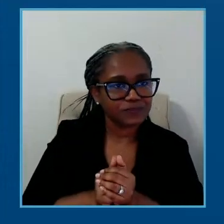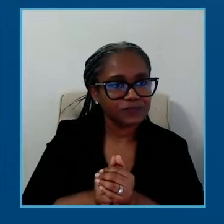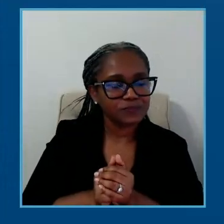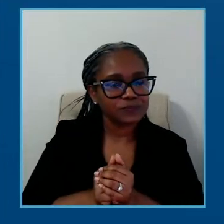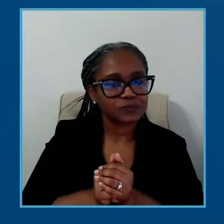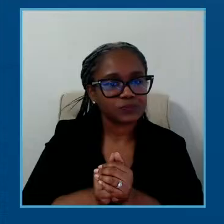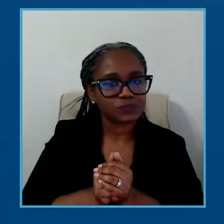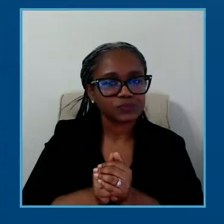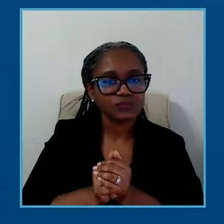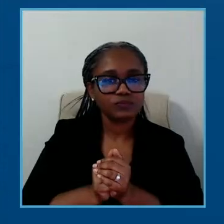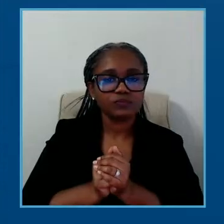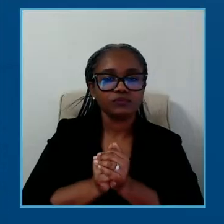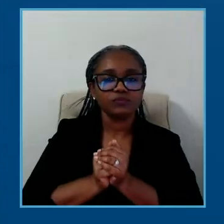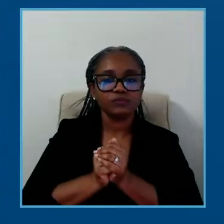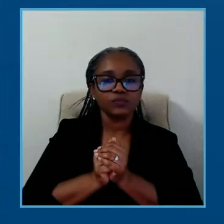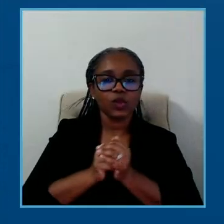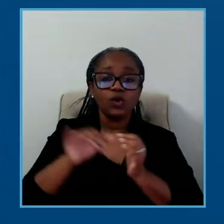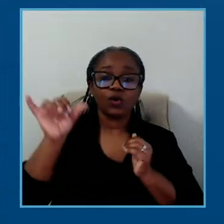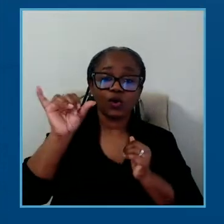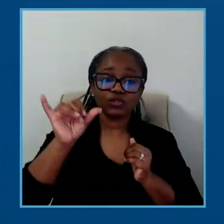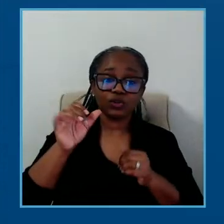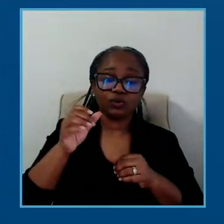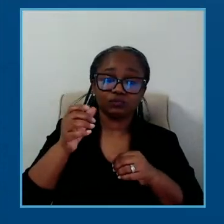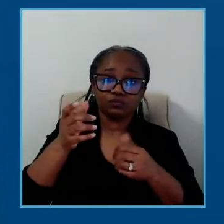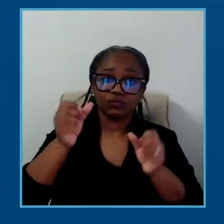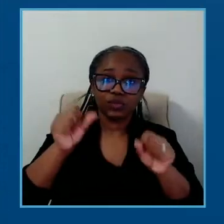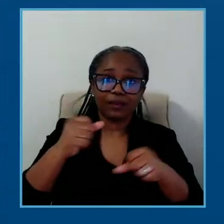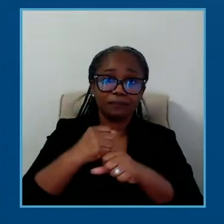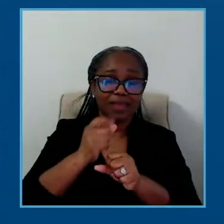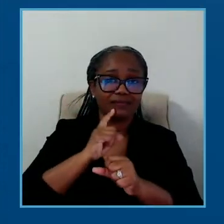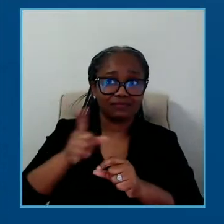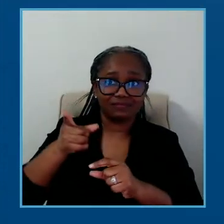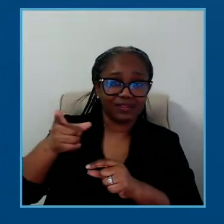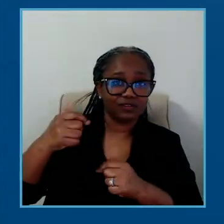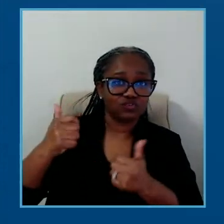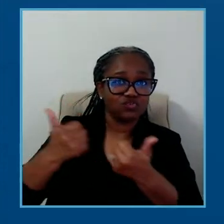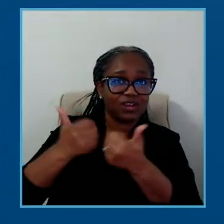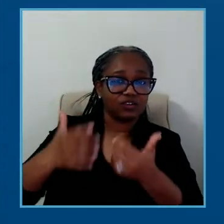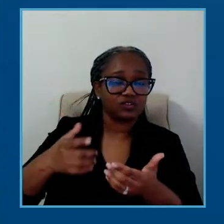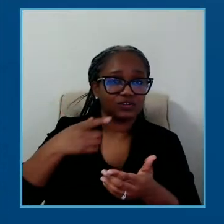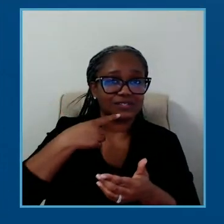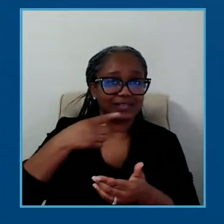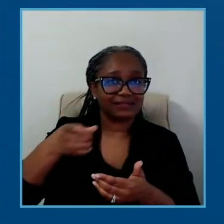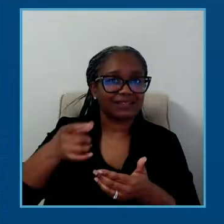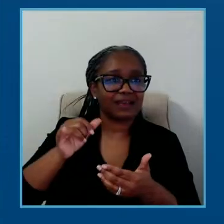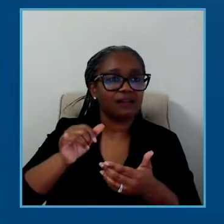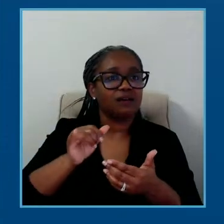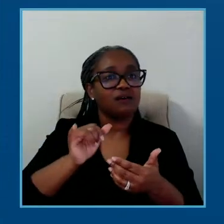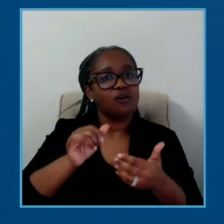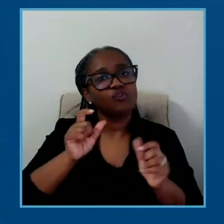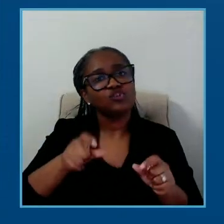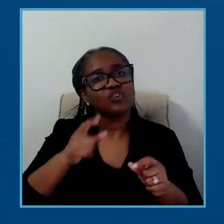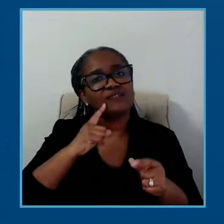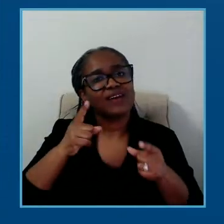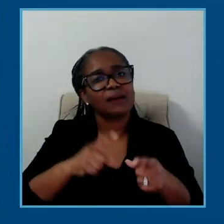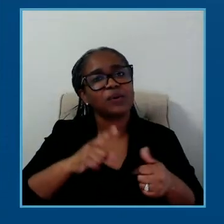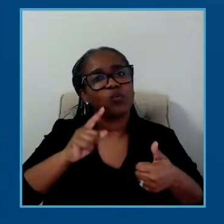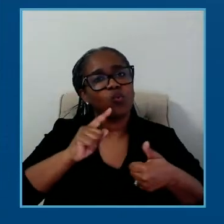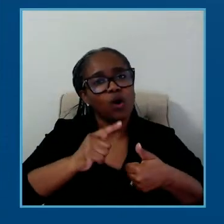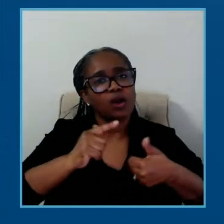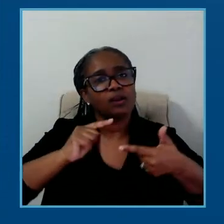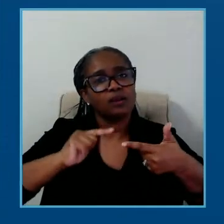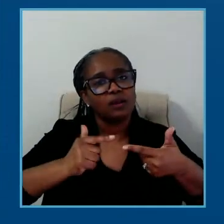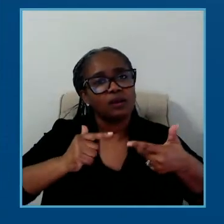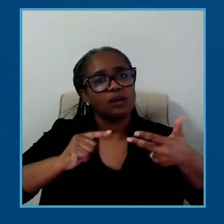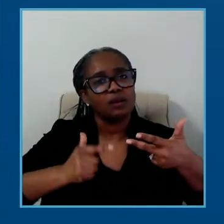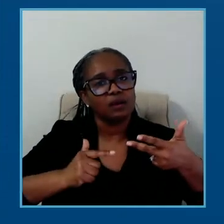also make the argument that Roberts requires separate votes because this was more than one question at a time. But again, under the adopted DNC